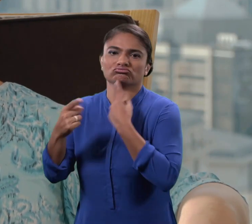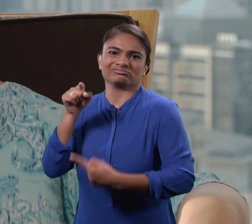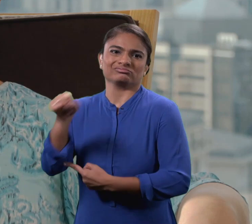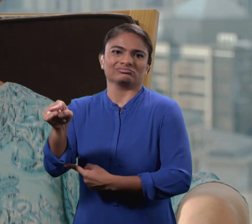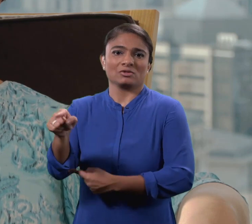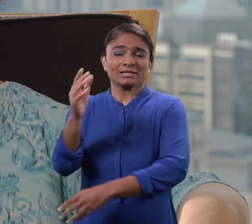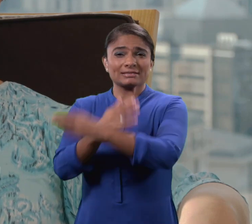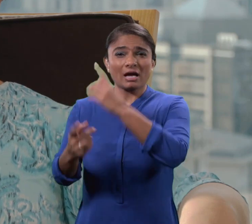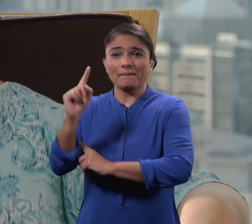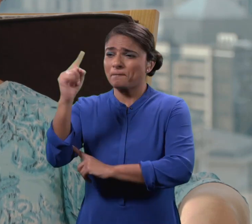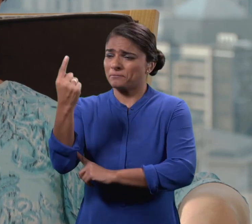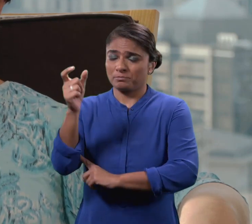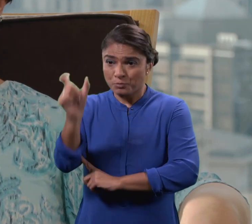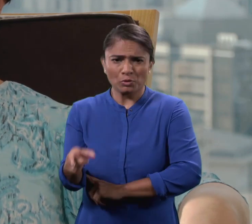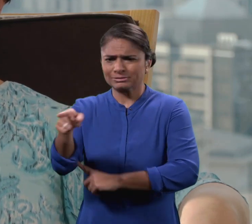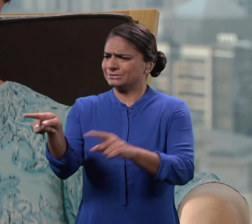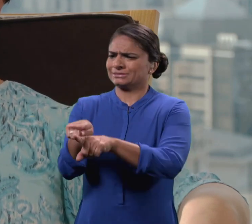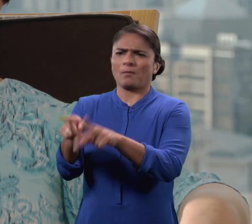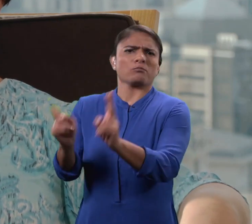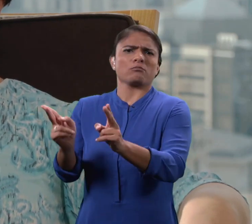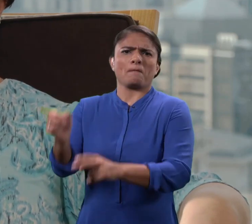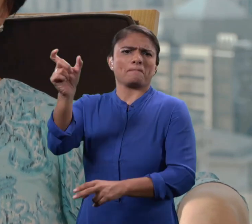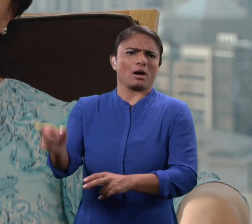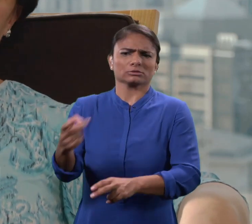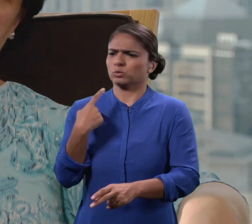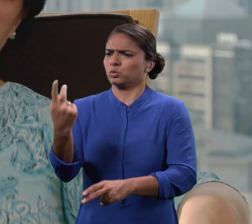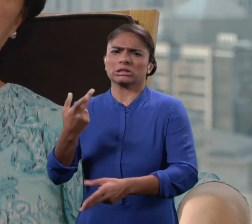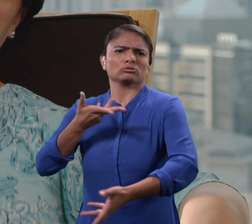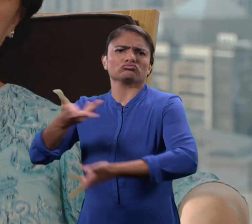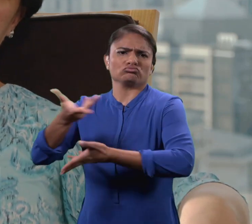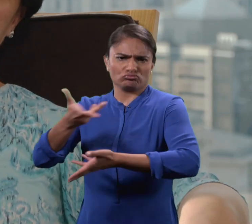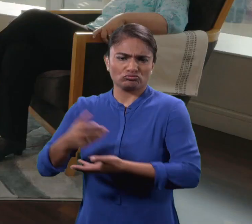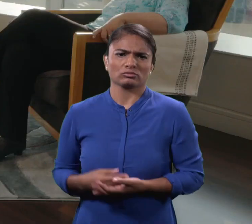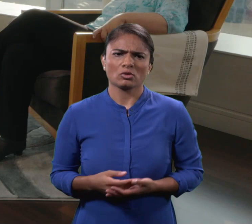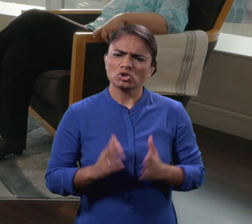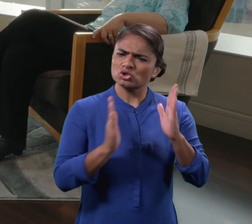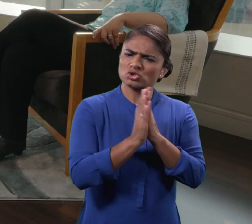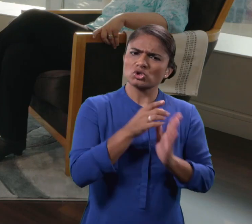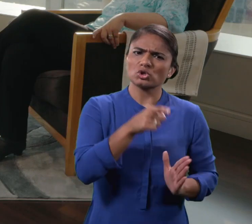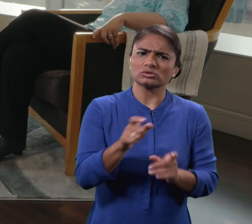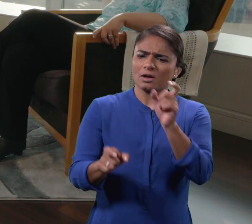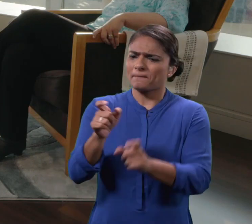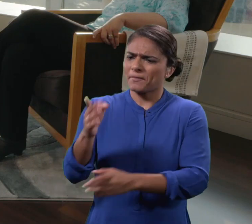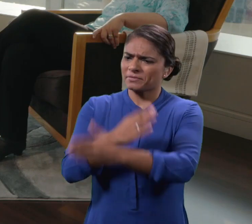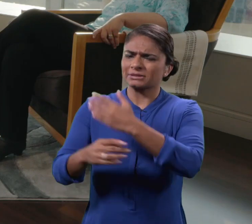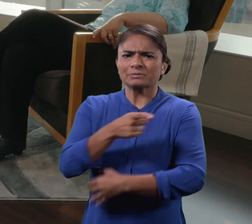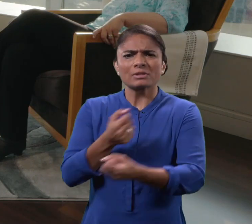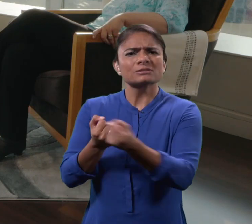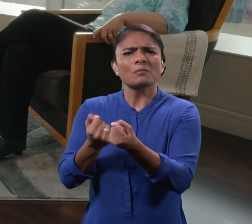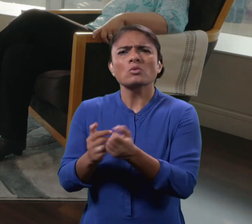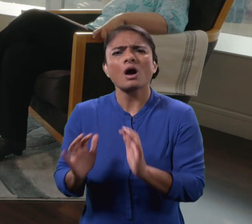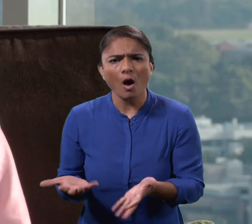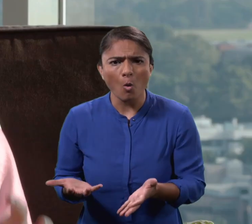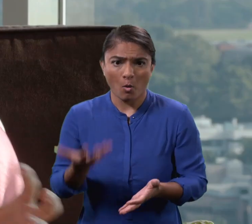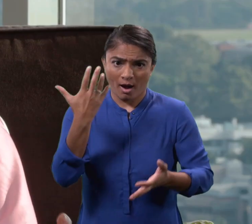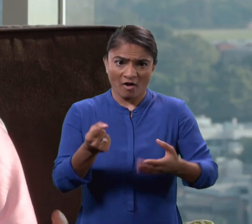and foremost, the disabled person is a person just like anybody else. How does the church support people with